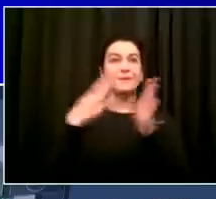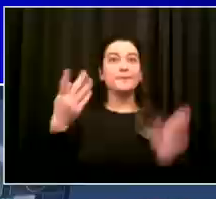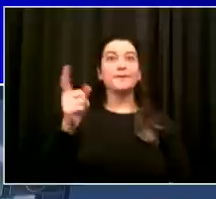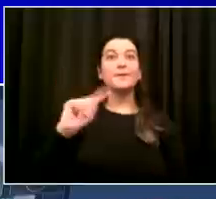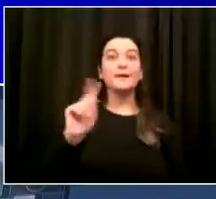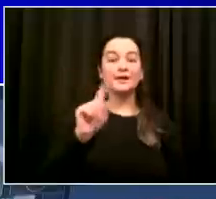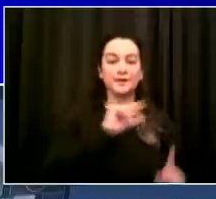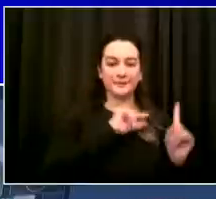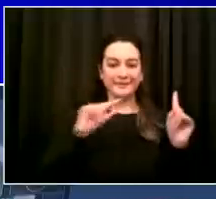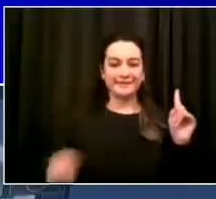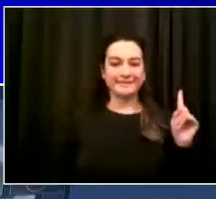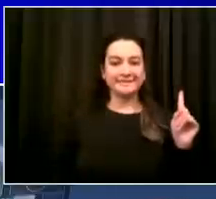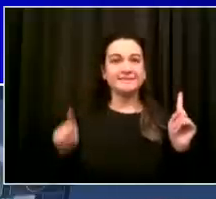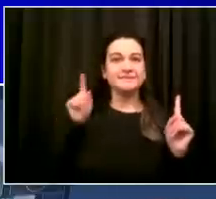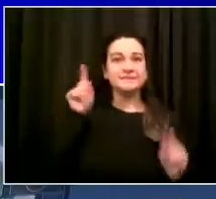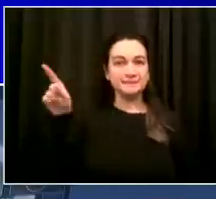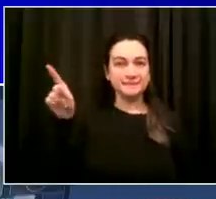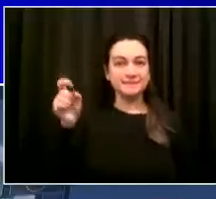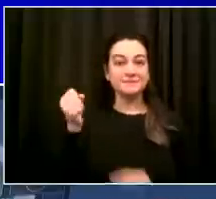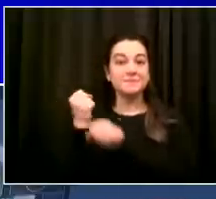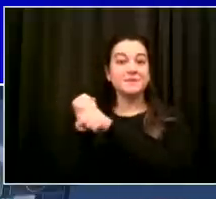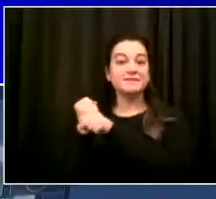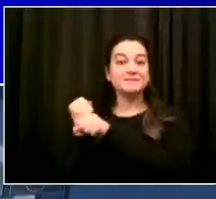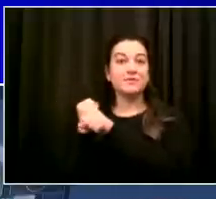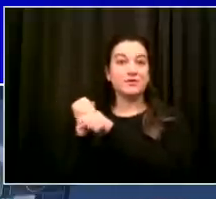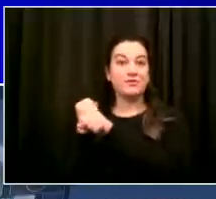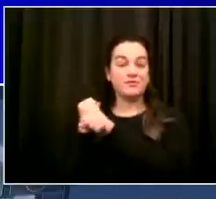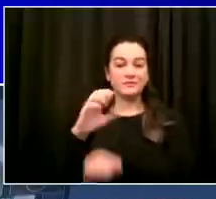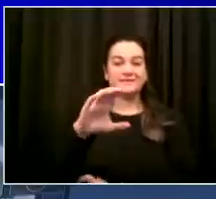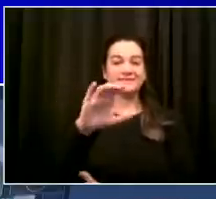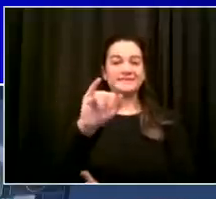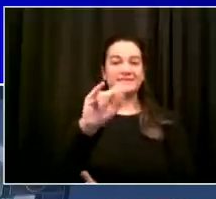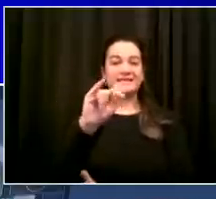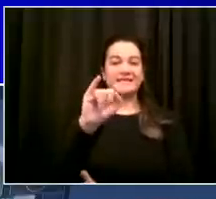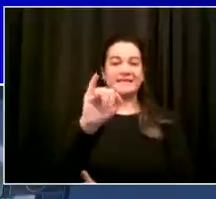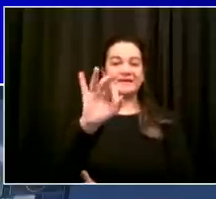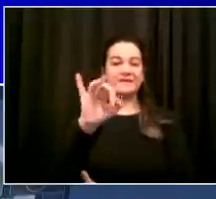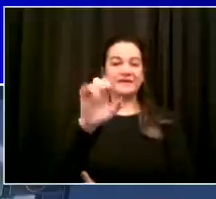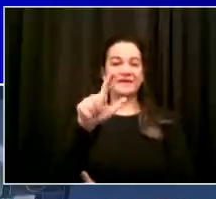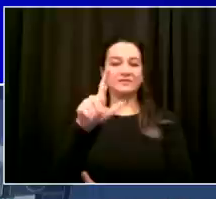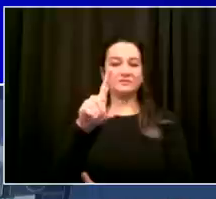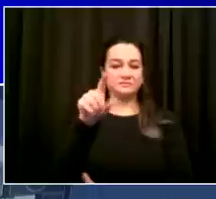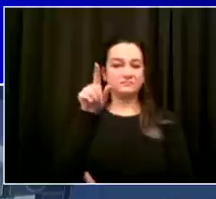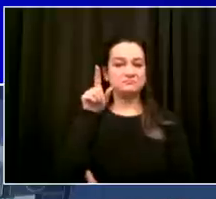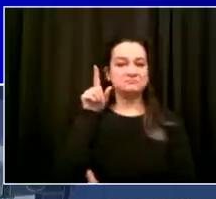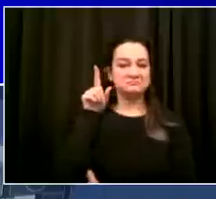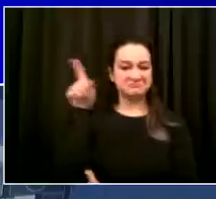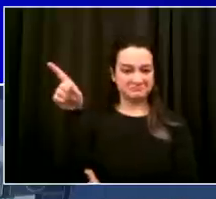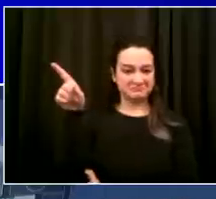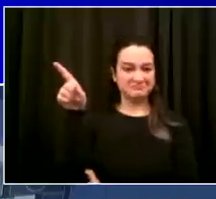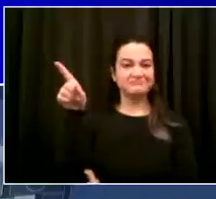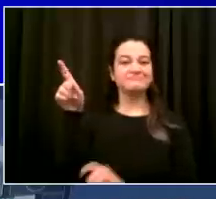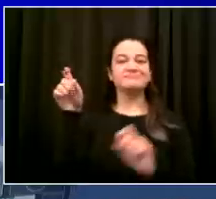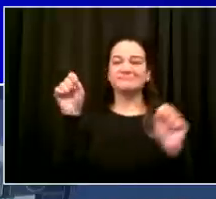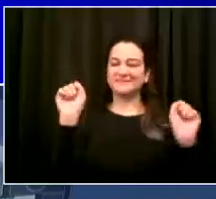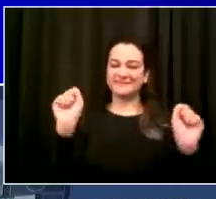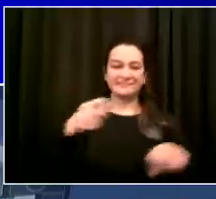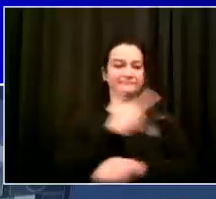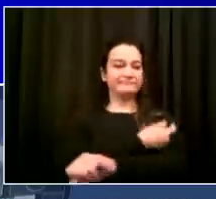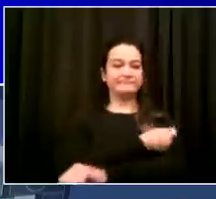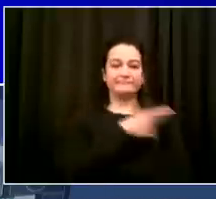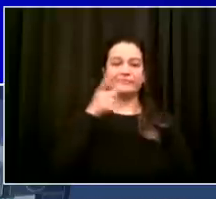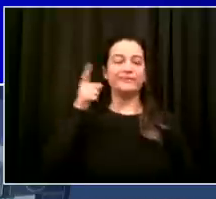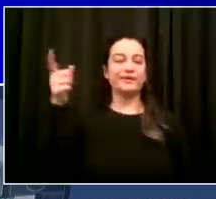be fantastic. This is going to help so many people to get vaccinated. Now, I want to tell you, the Mets organization has stepped up to